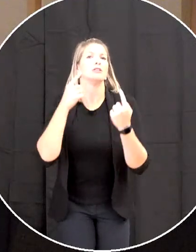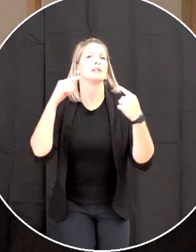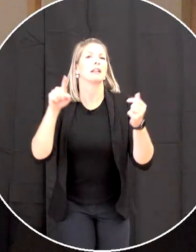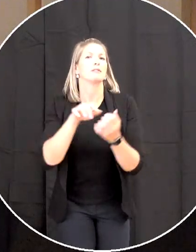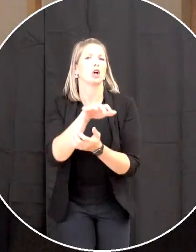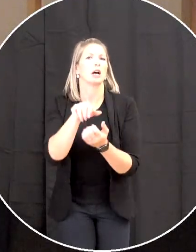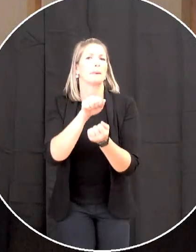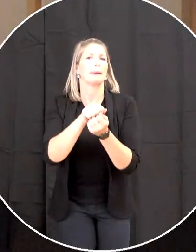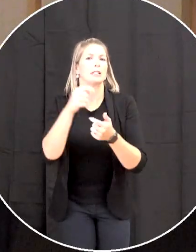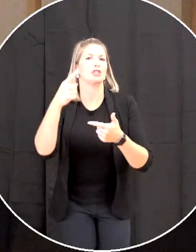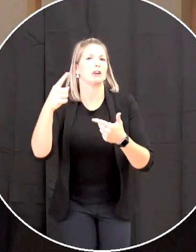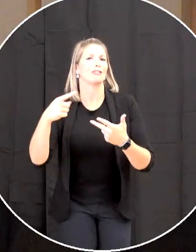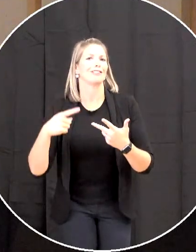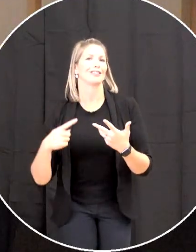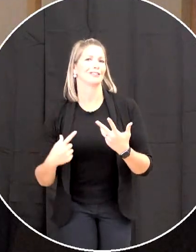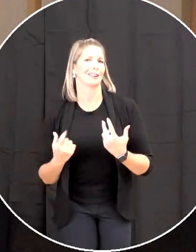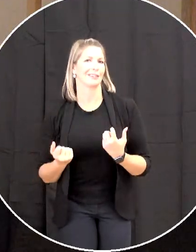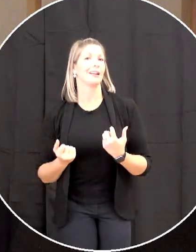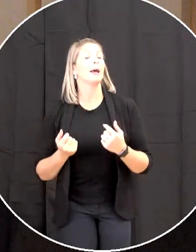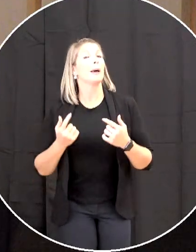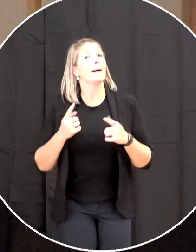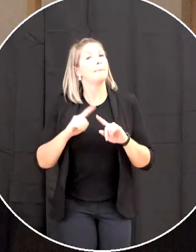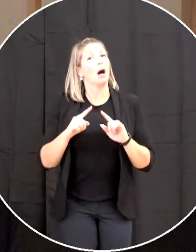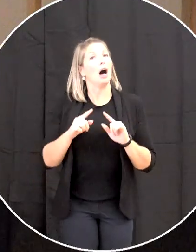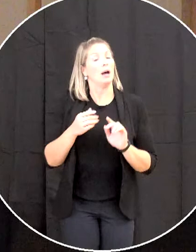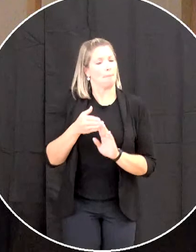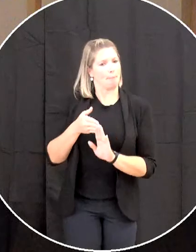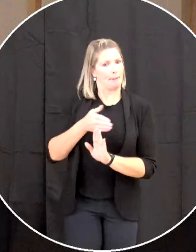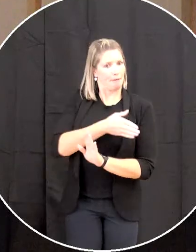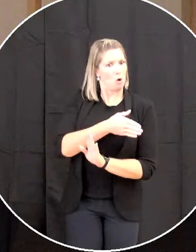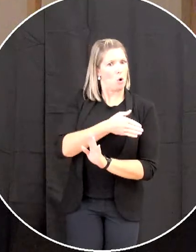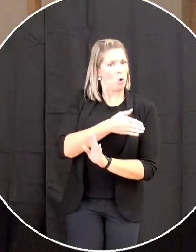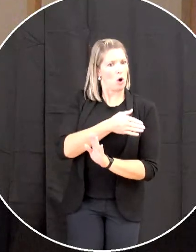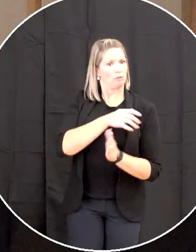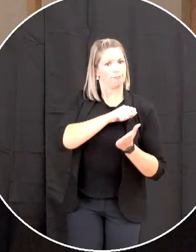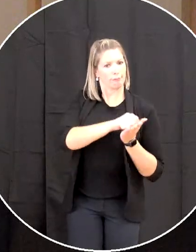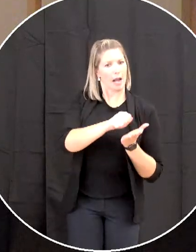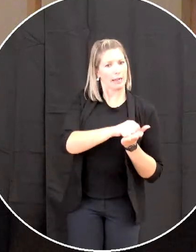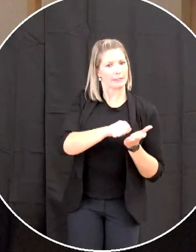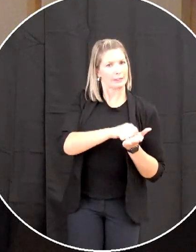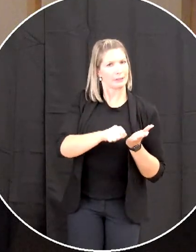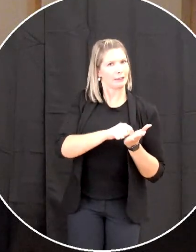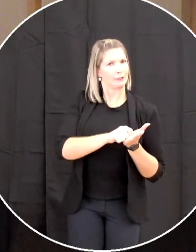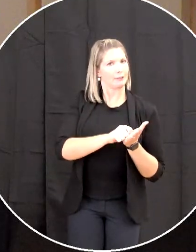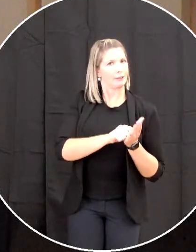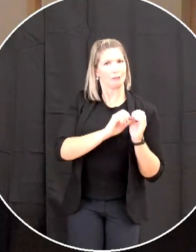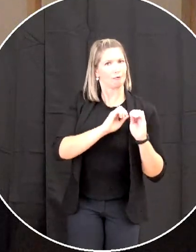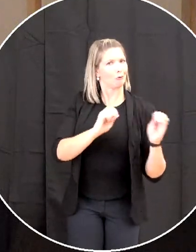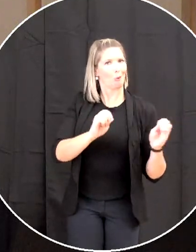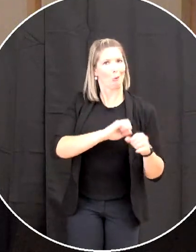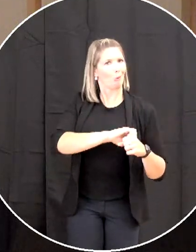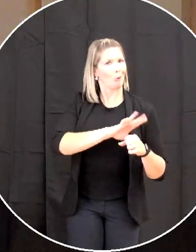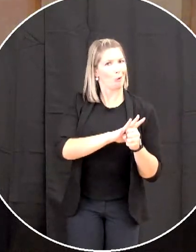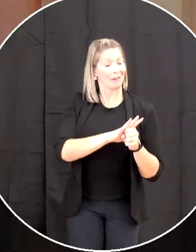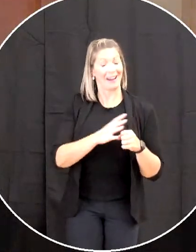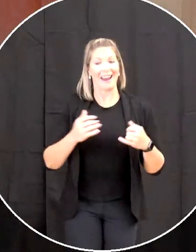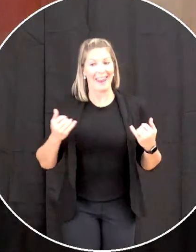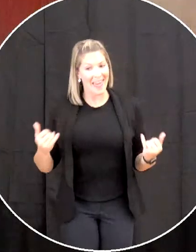it was drawn up without COVID in mind, largely, but with